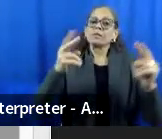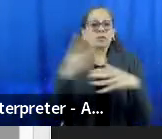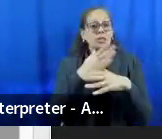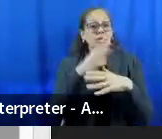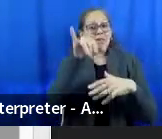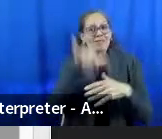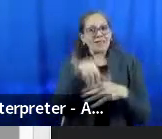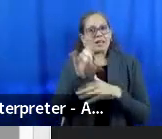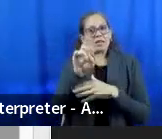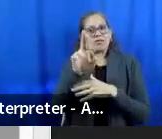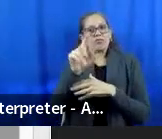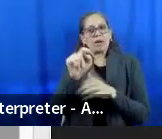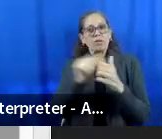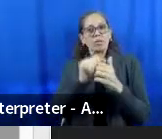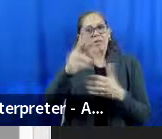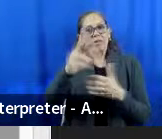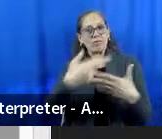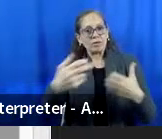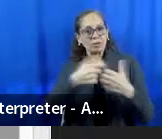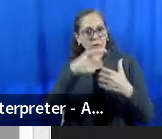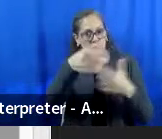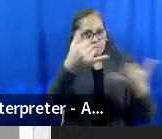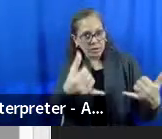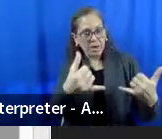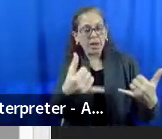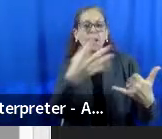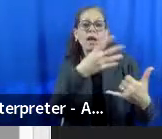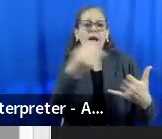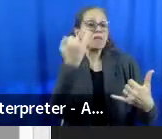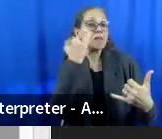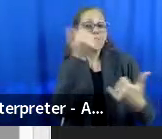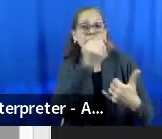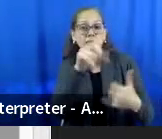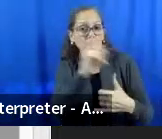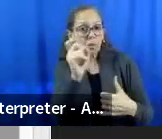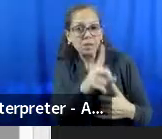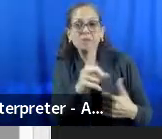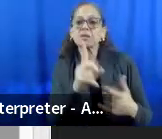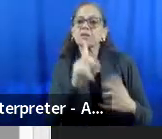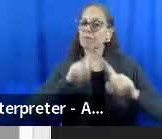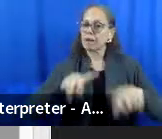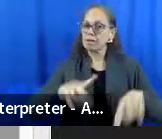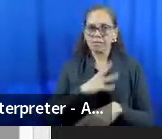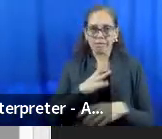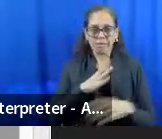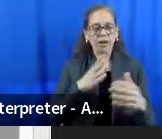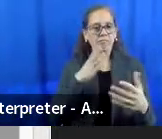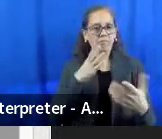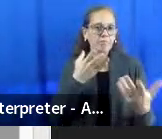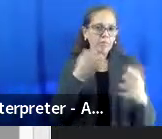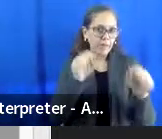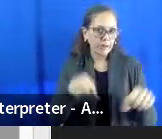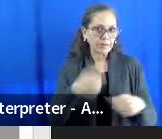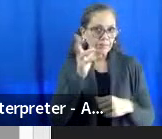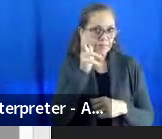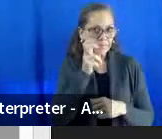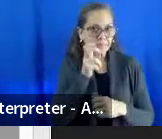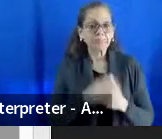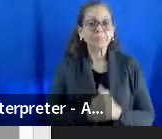this resource with you today, and we'll be happy to answer any questions and hear your initial thoughts and feedback afterwards.